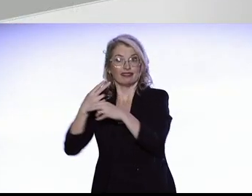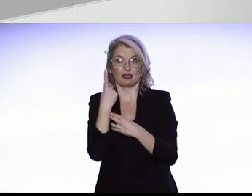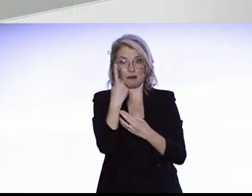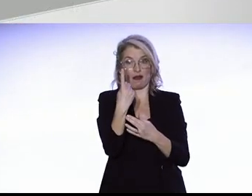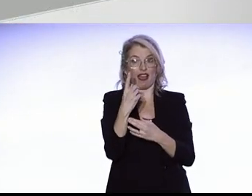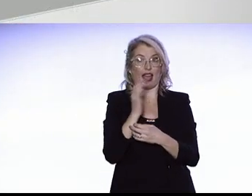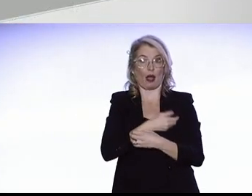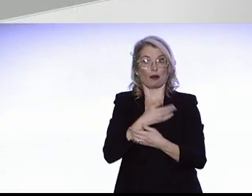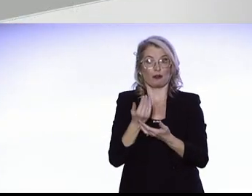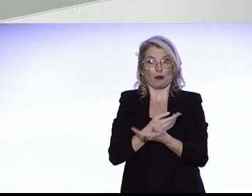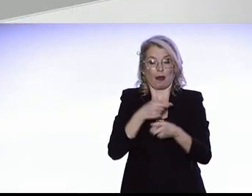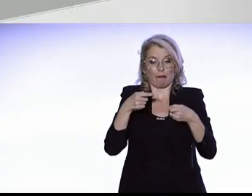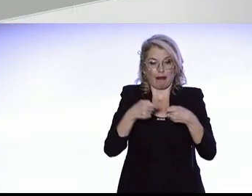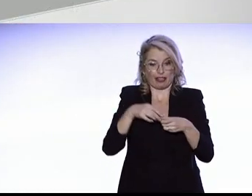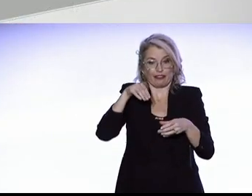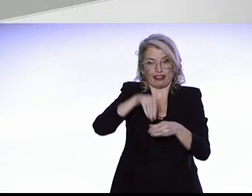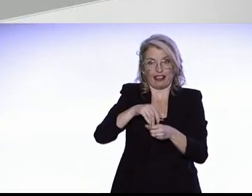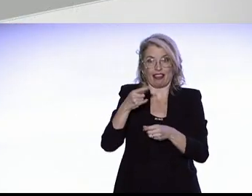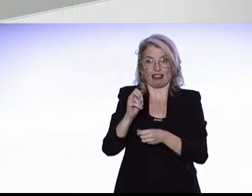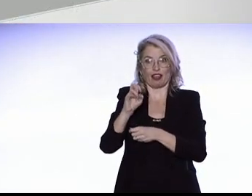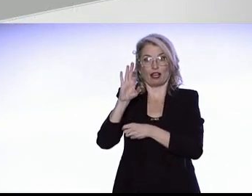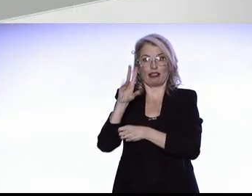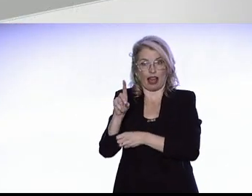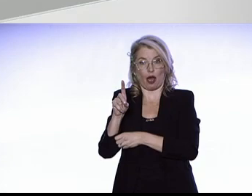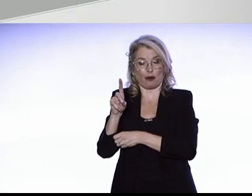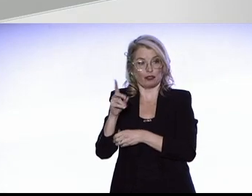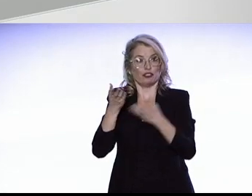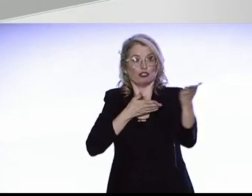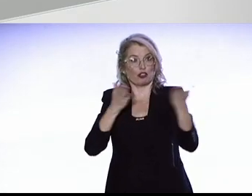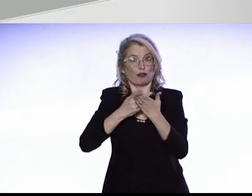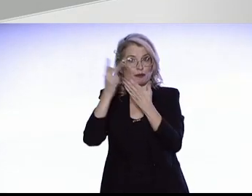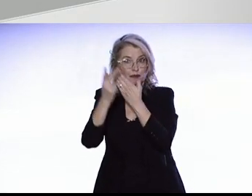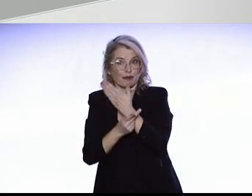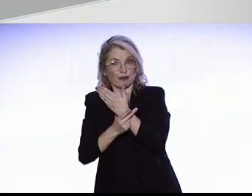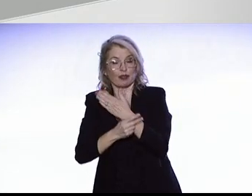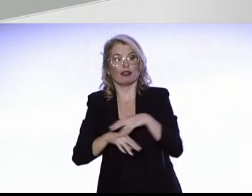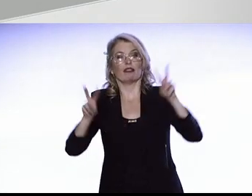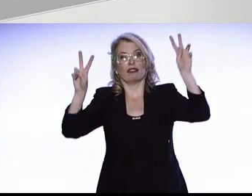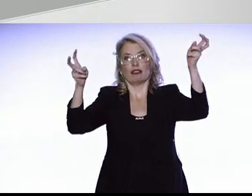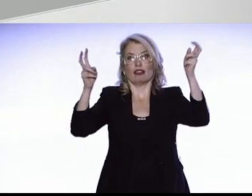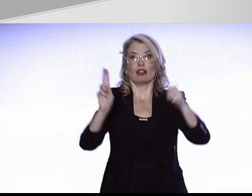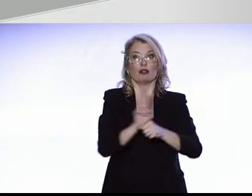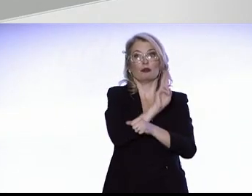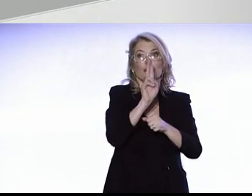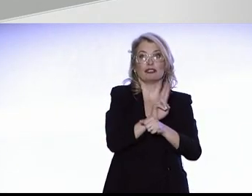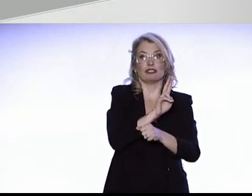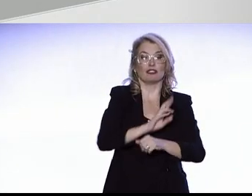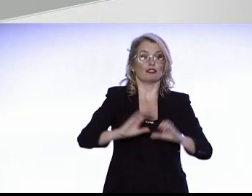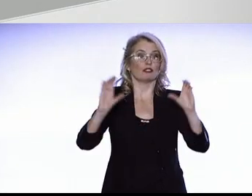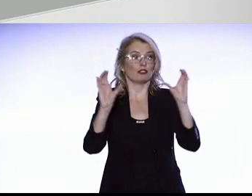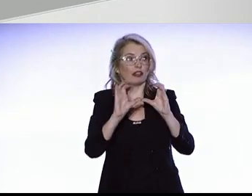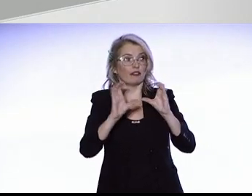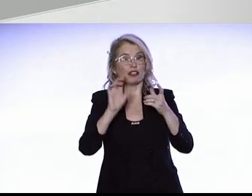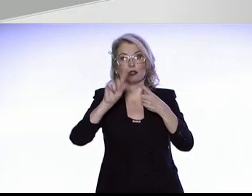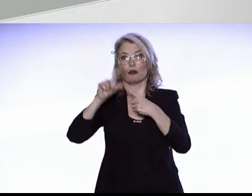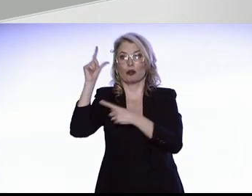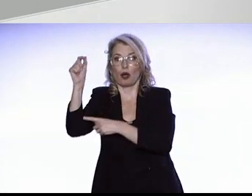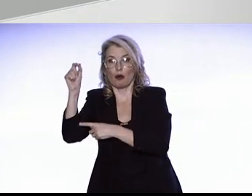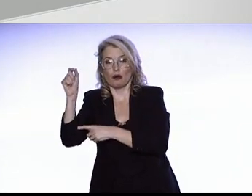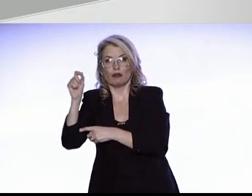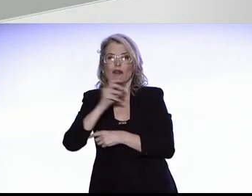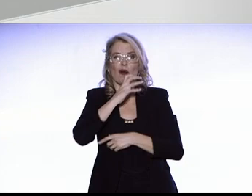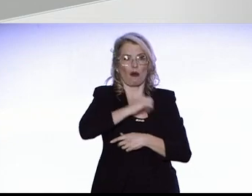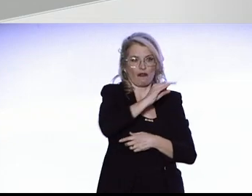our battery in the cloud service portfolio. Usage Certificate to Go is a retrofit